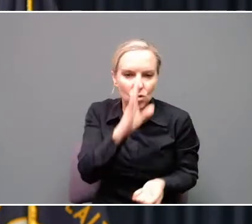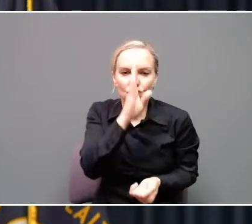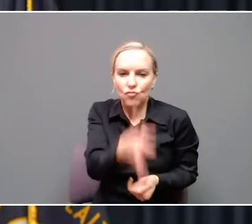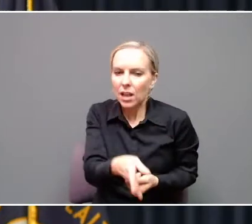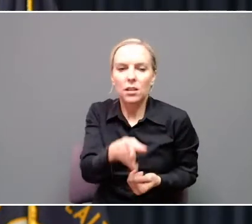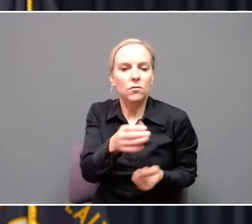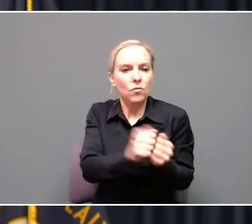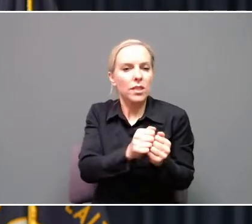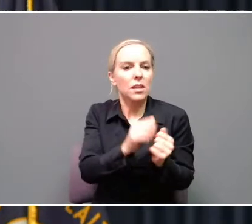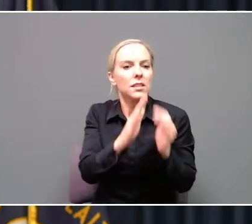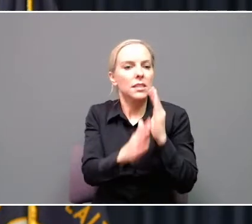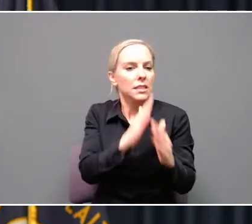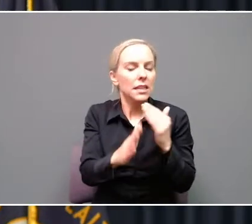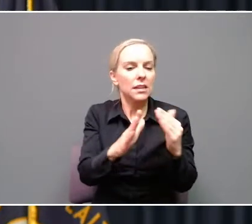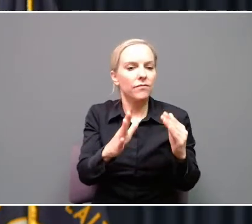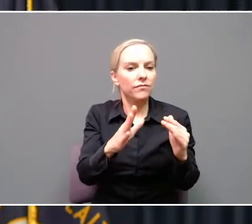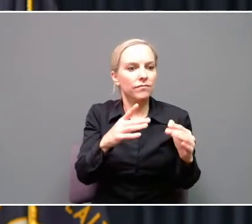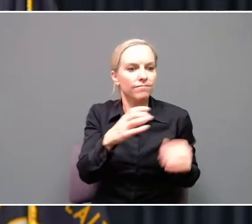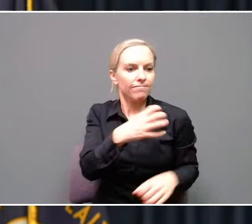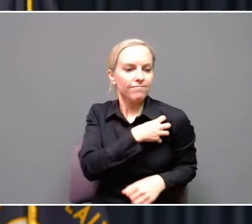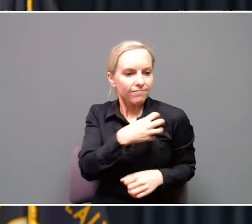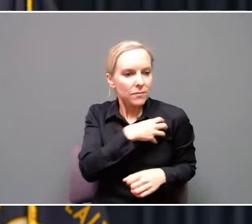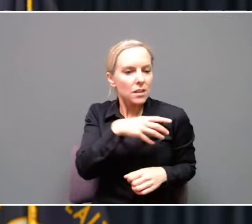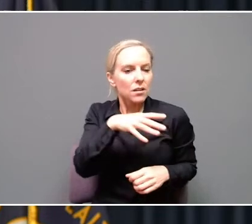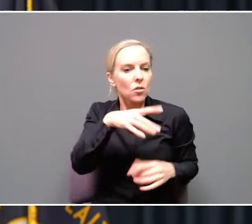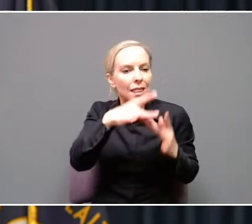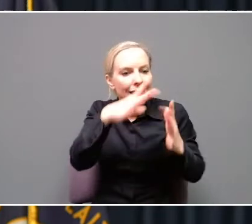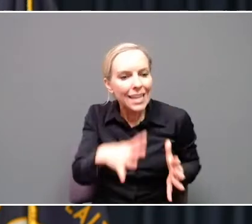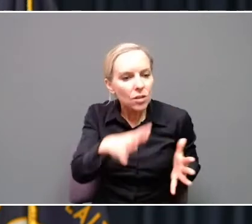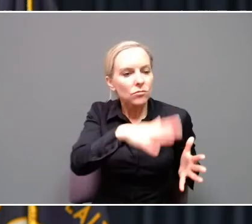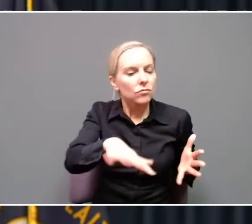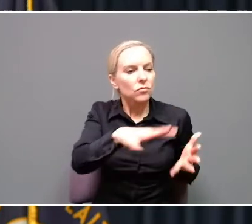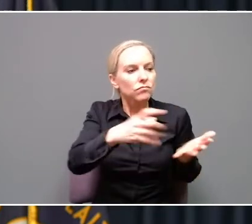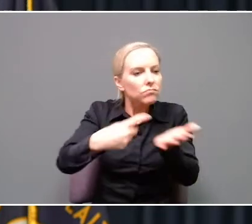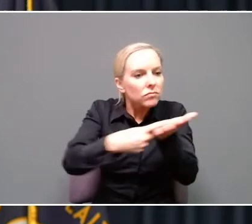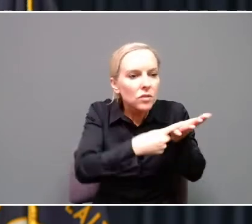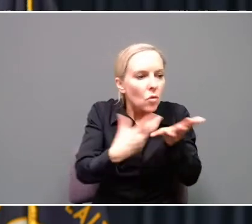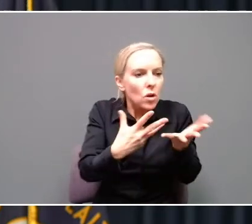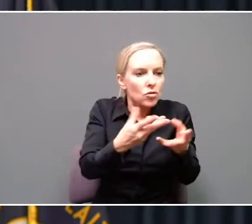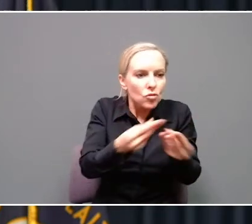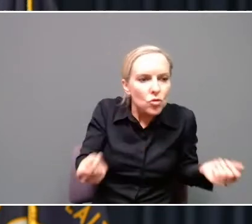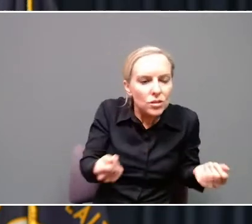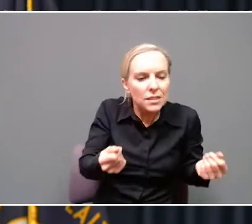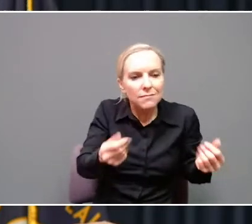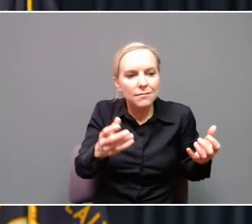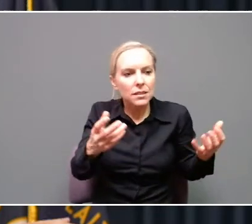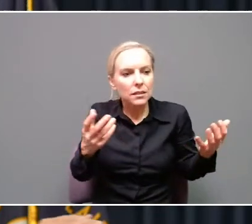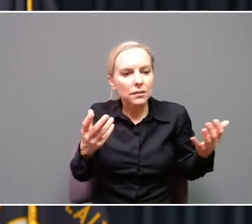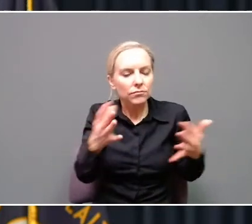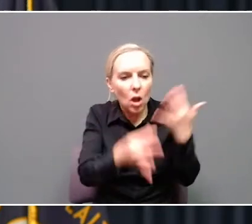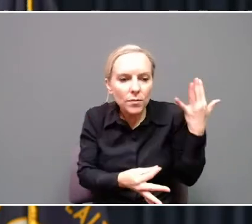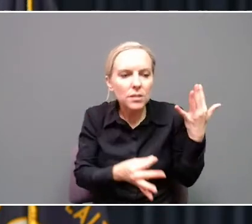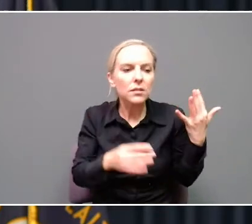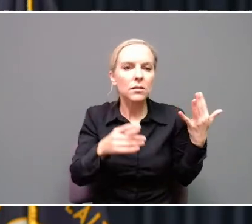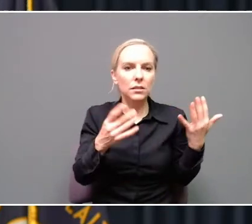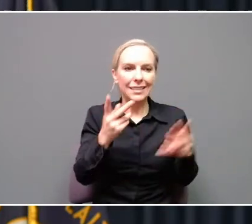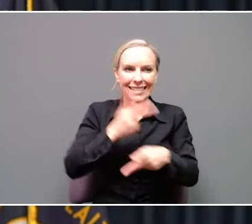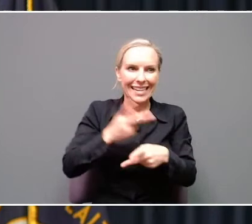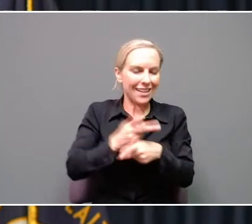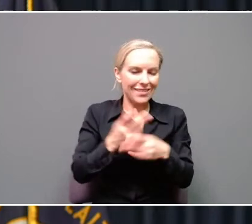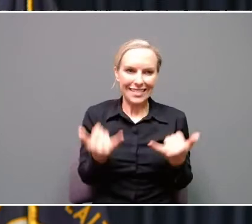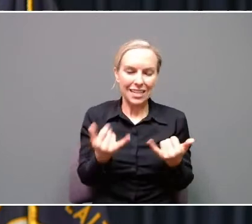try to find the best ultimate solution and to take care of people up until then. In fact, what you saw just a second